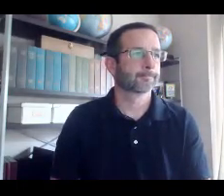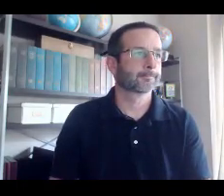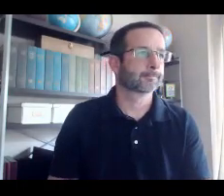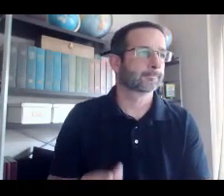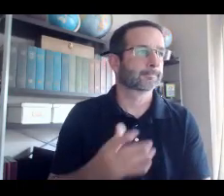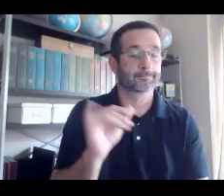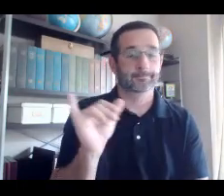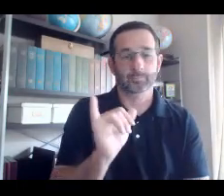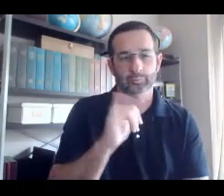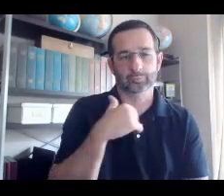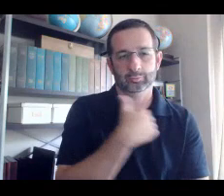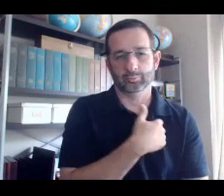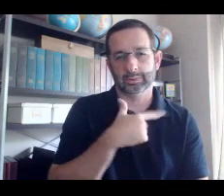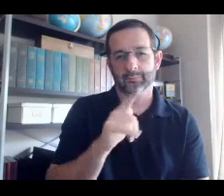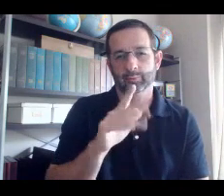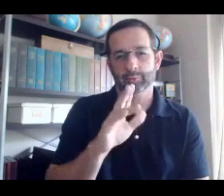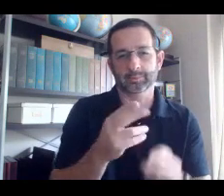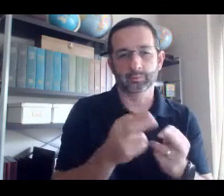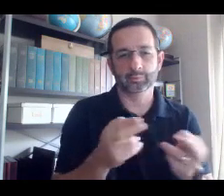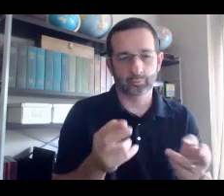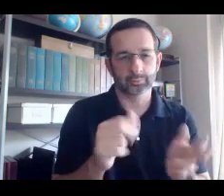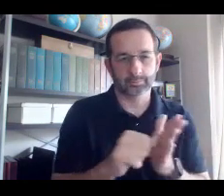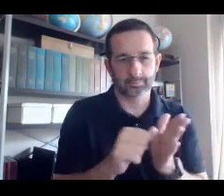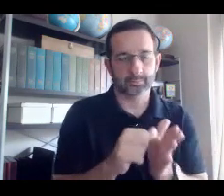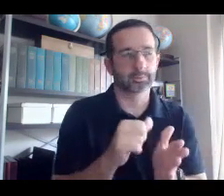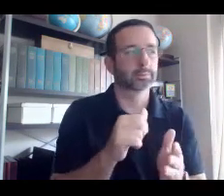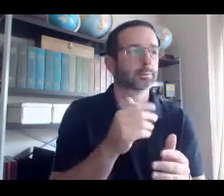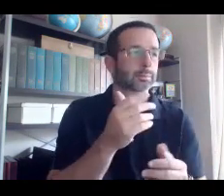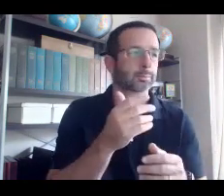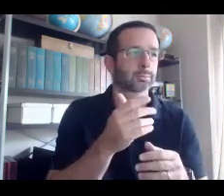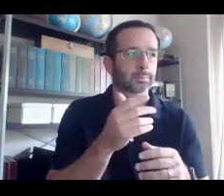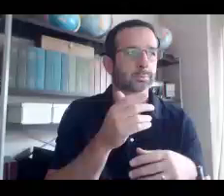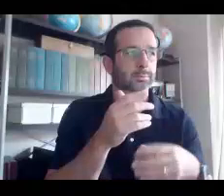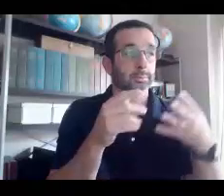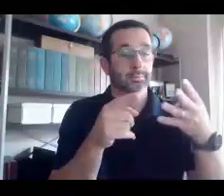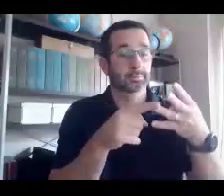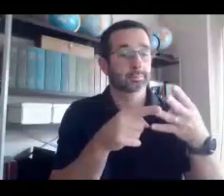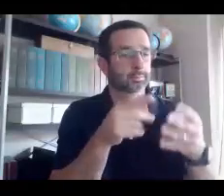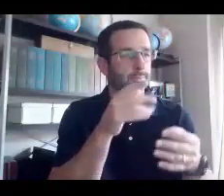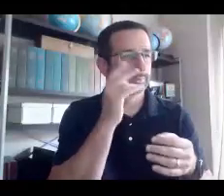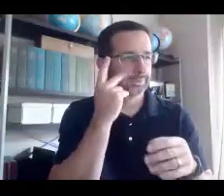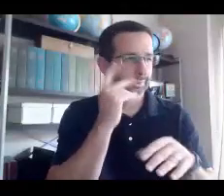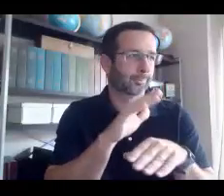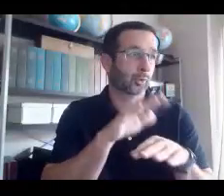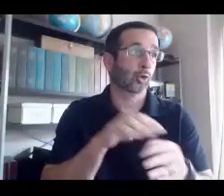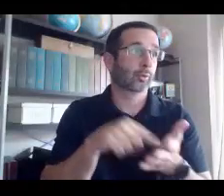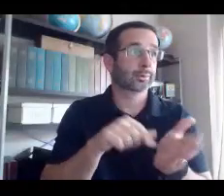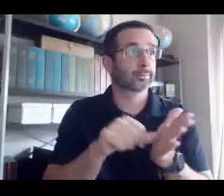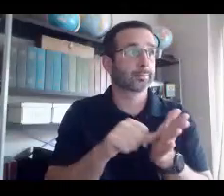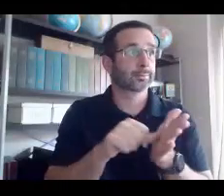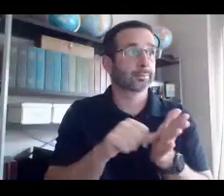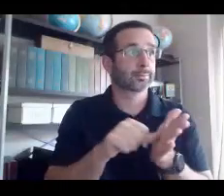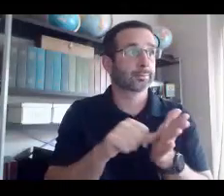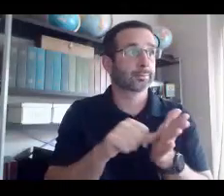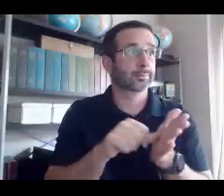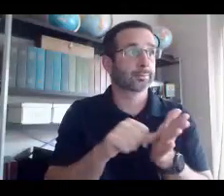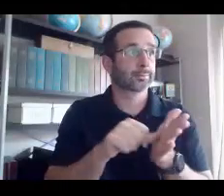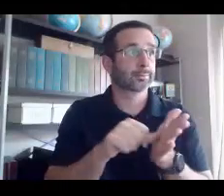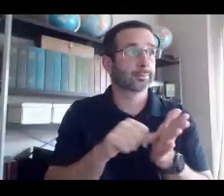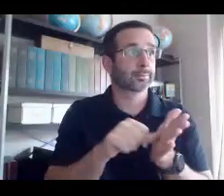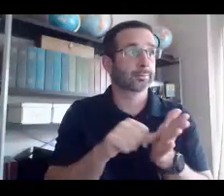some specific information there. We also have LRP resources, and on this